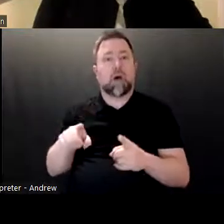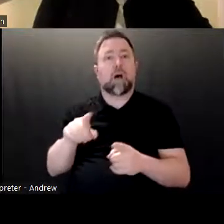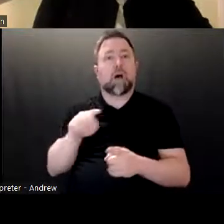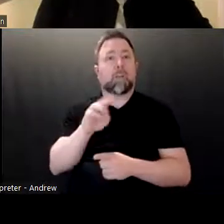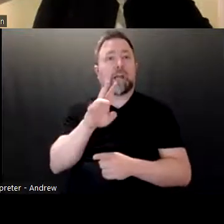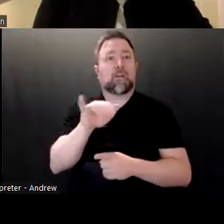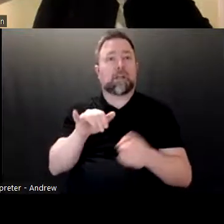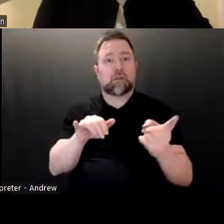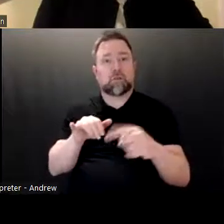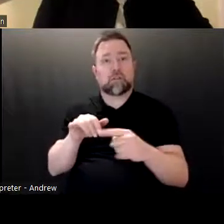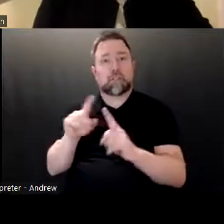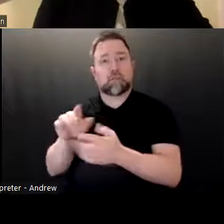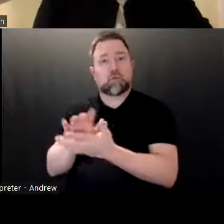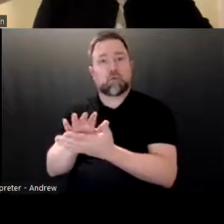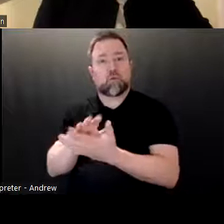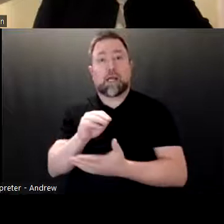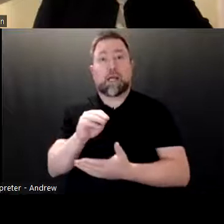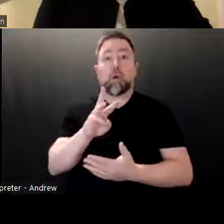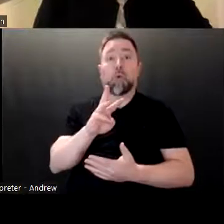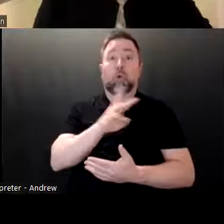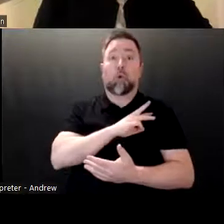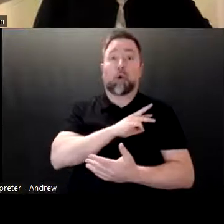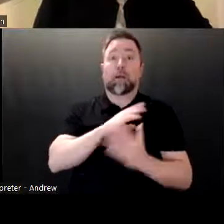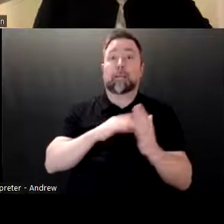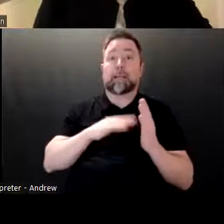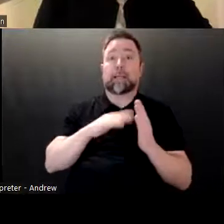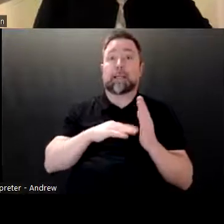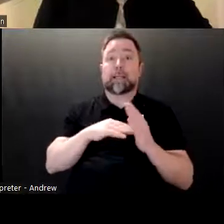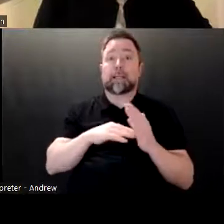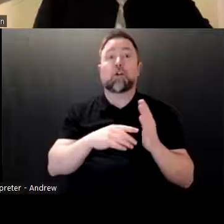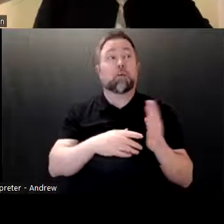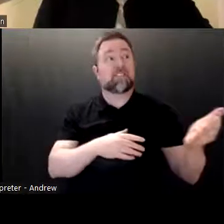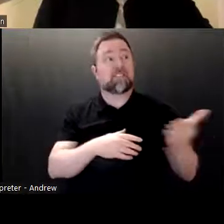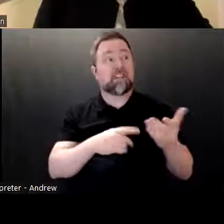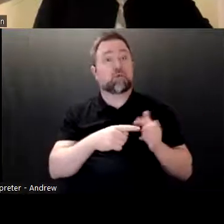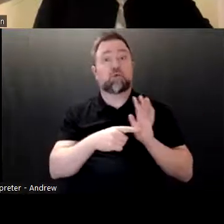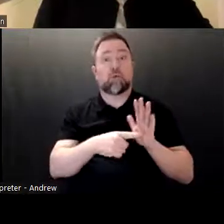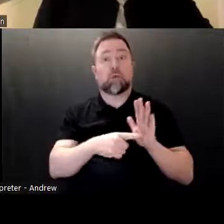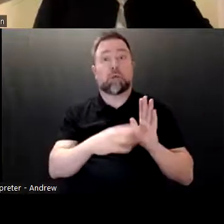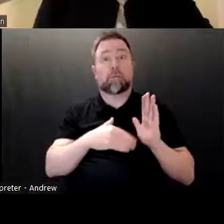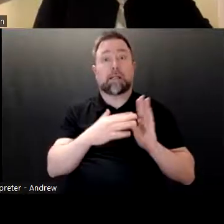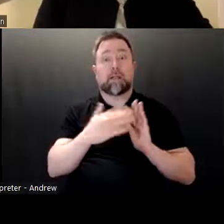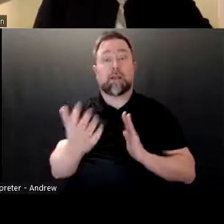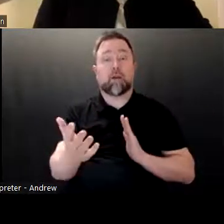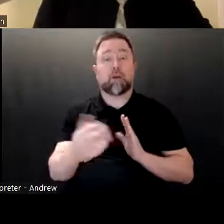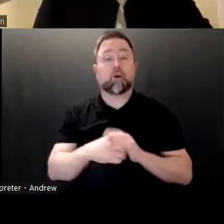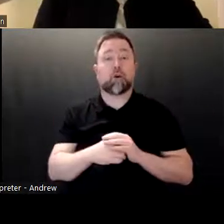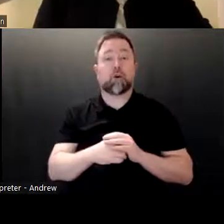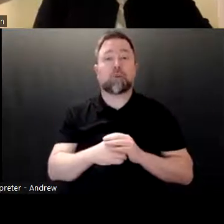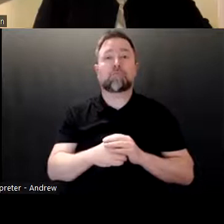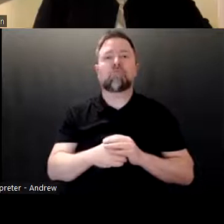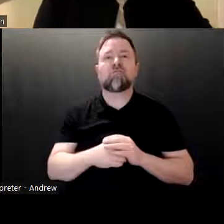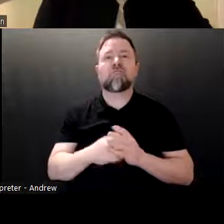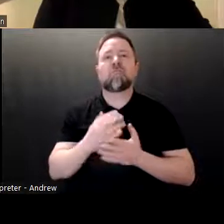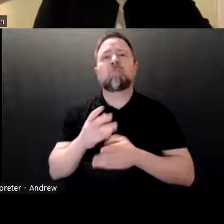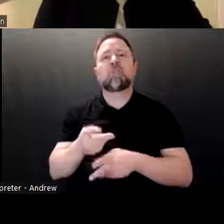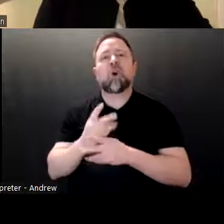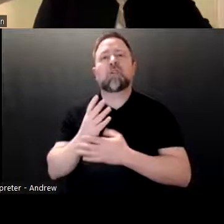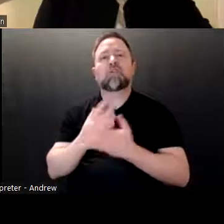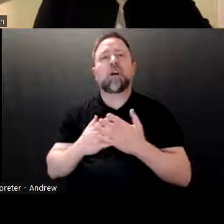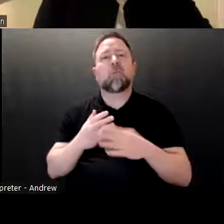called Fairhope in Alabama. And the Eschericks traveled to Fairhope in 1919 to 1920 because